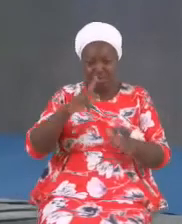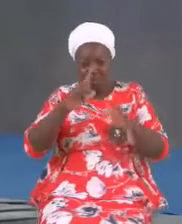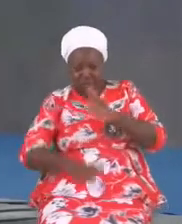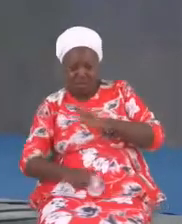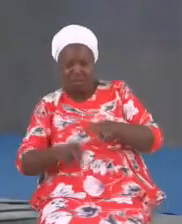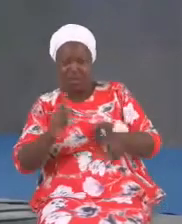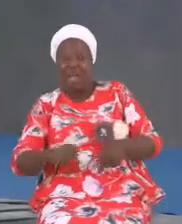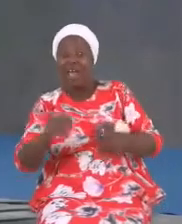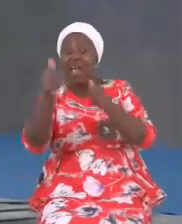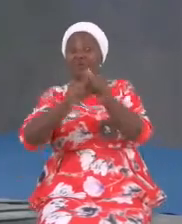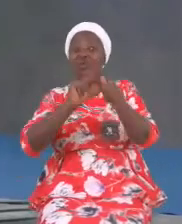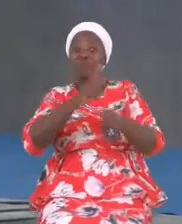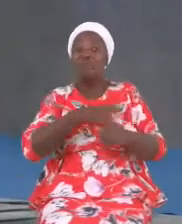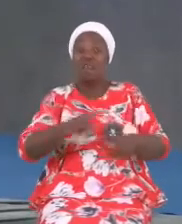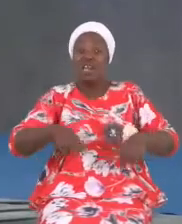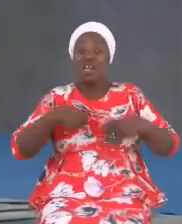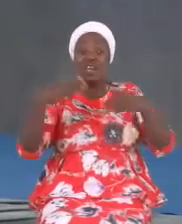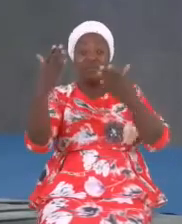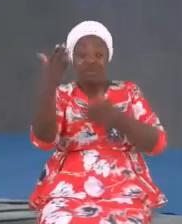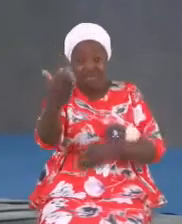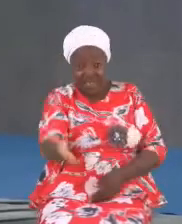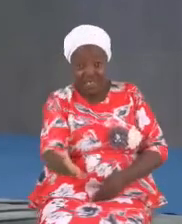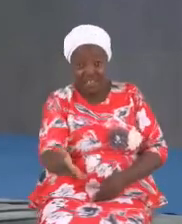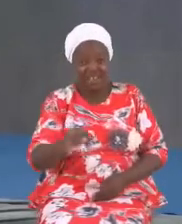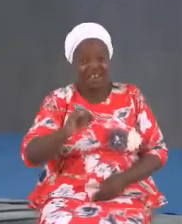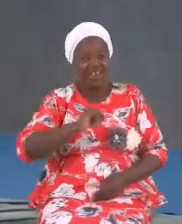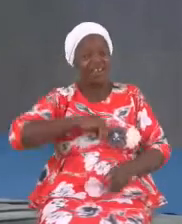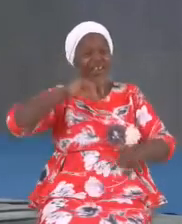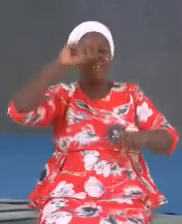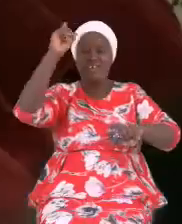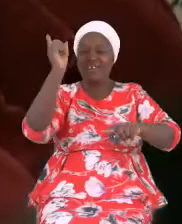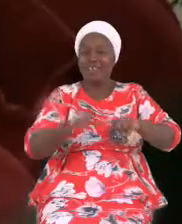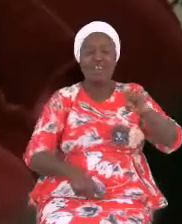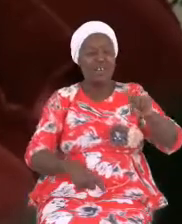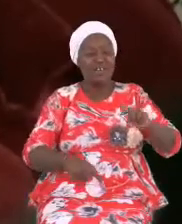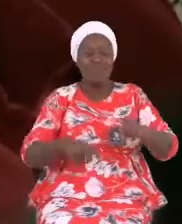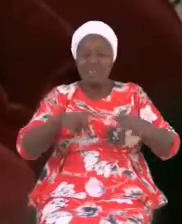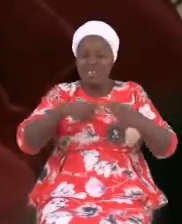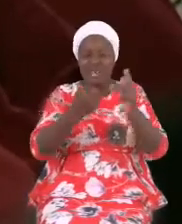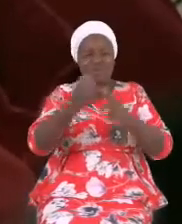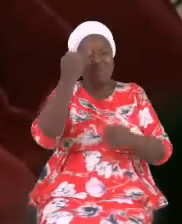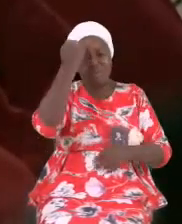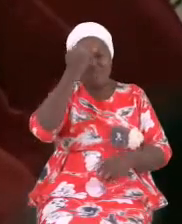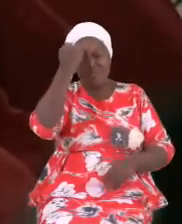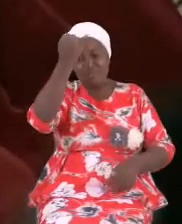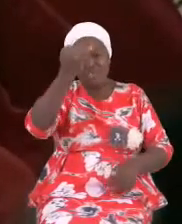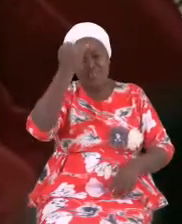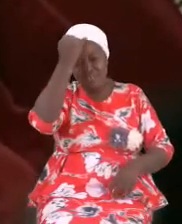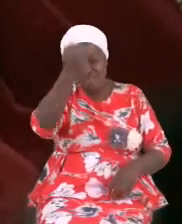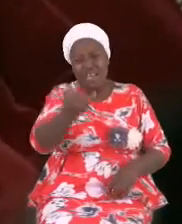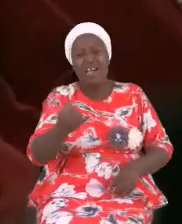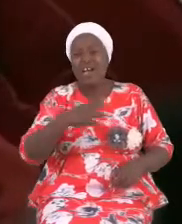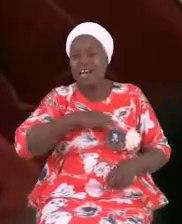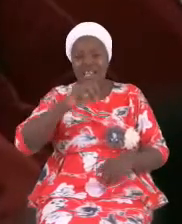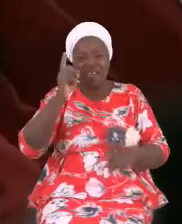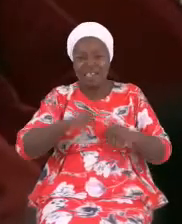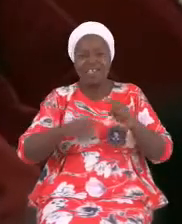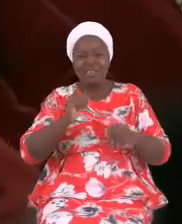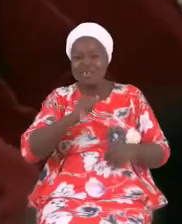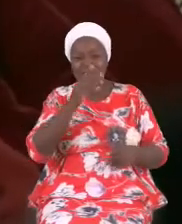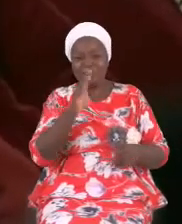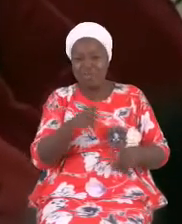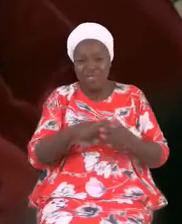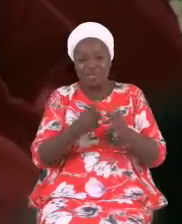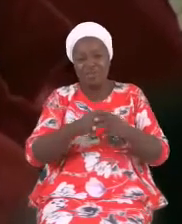going to live there. I cannot begin to imagine. I cannot begin to explain to you when